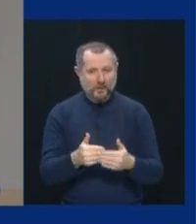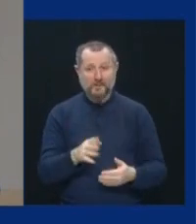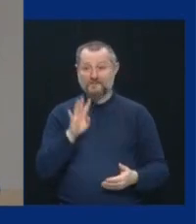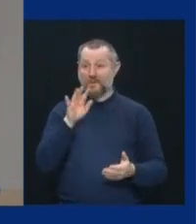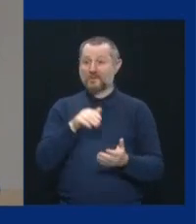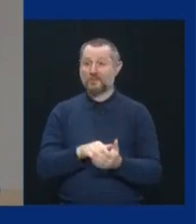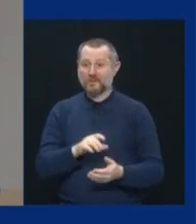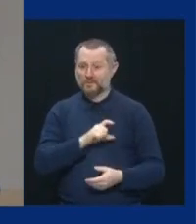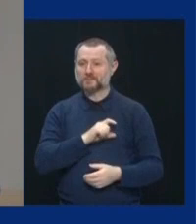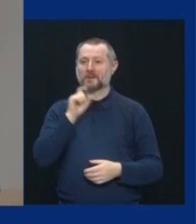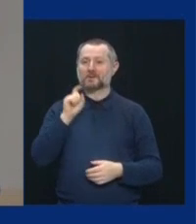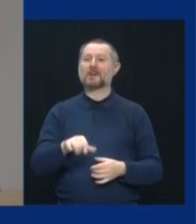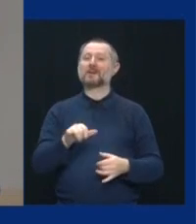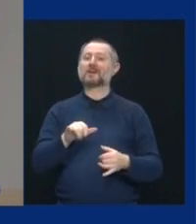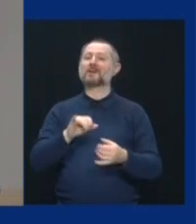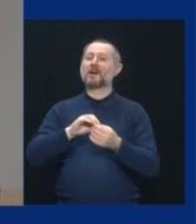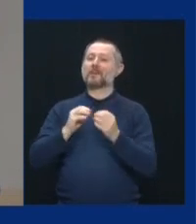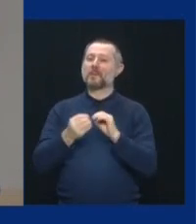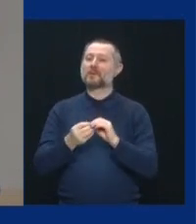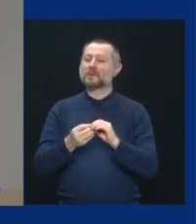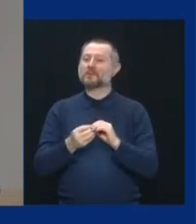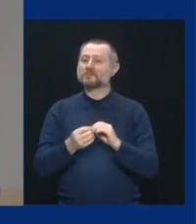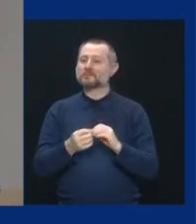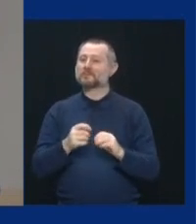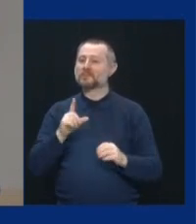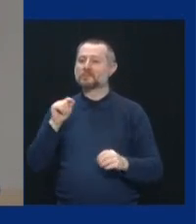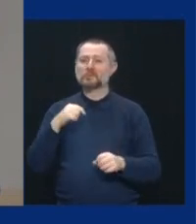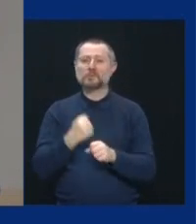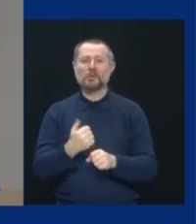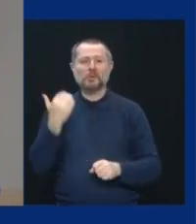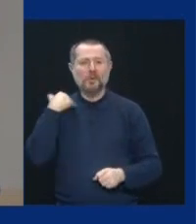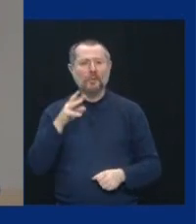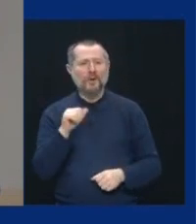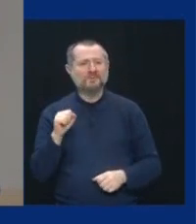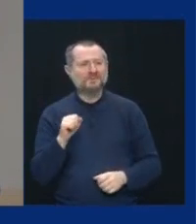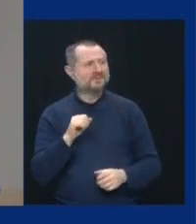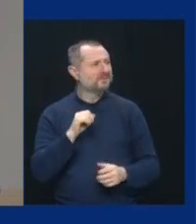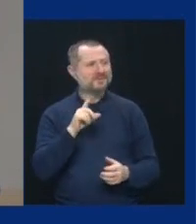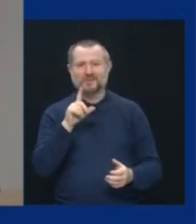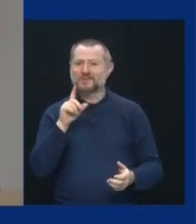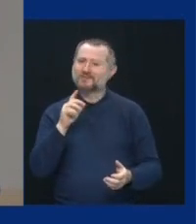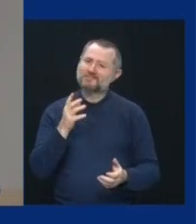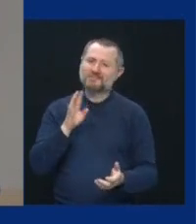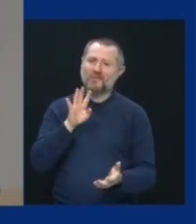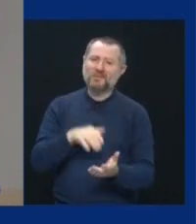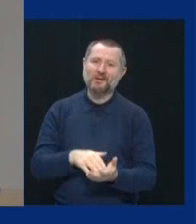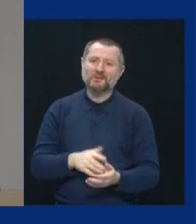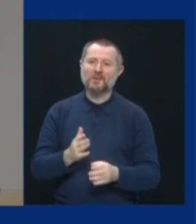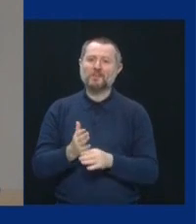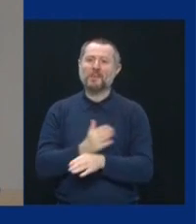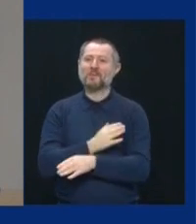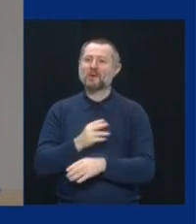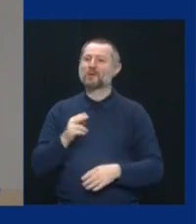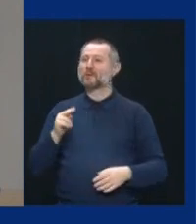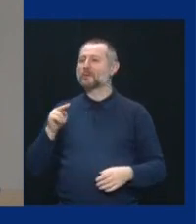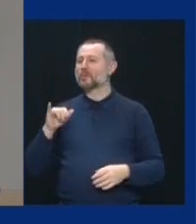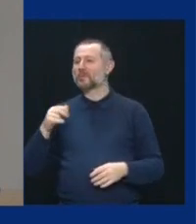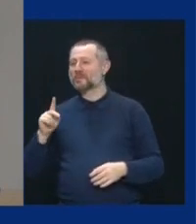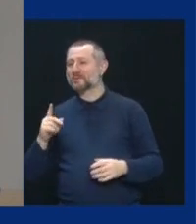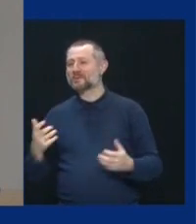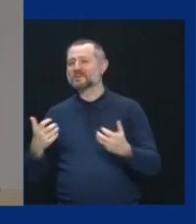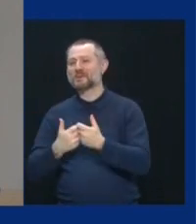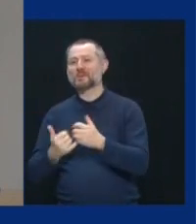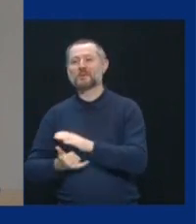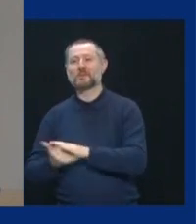of officers we had in the system more than 2 decades ago prior to the NYPD Transit Police merger.